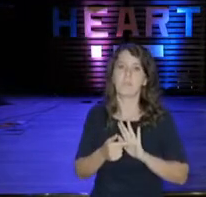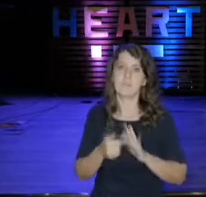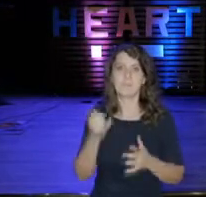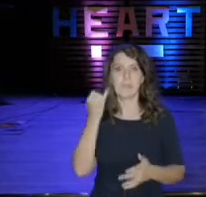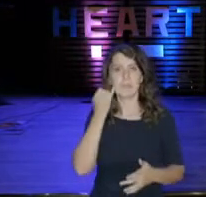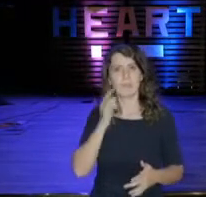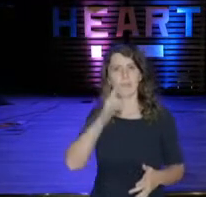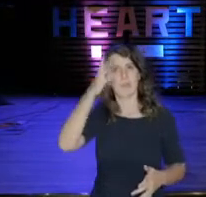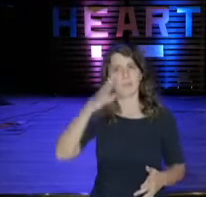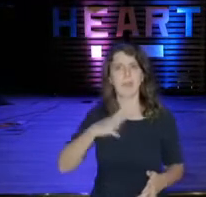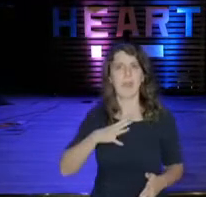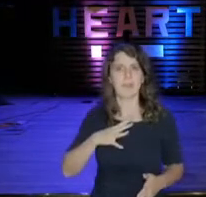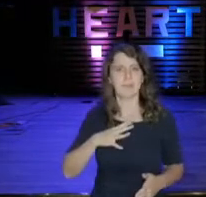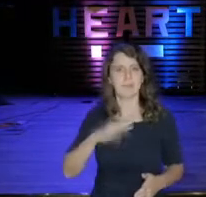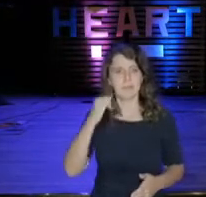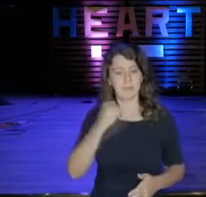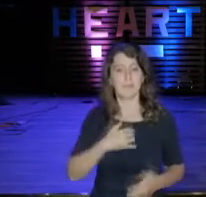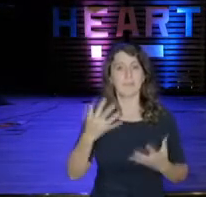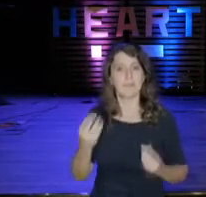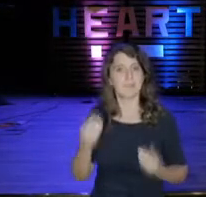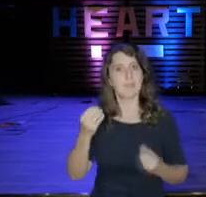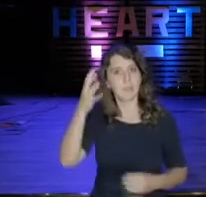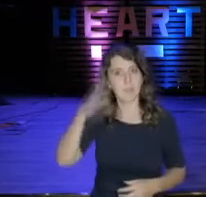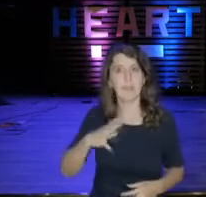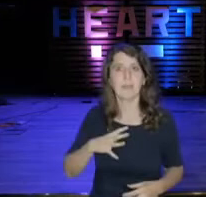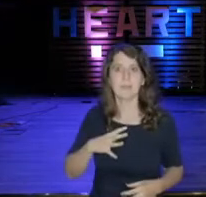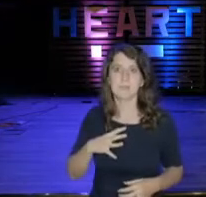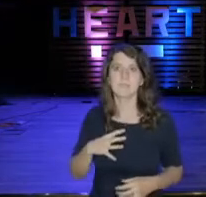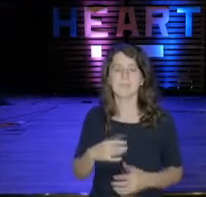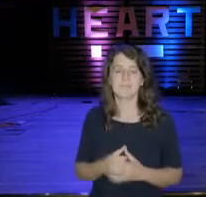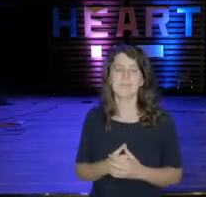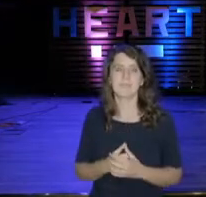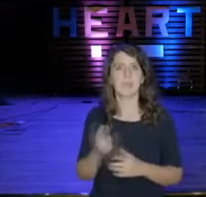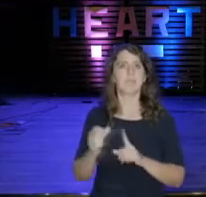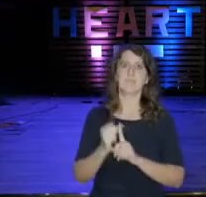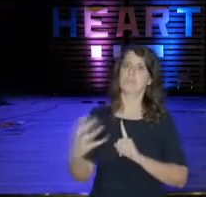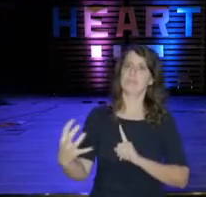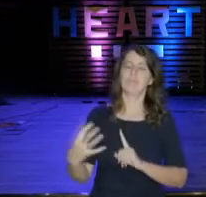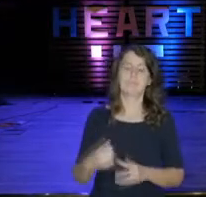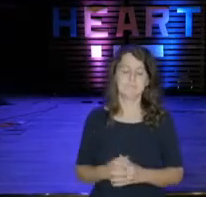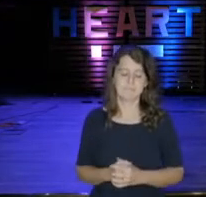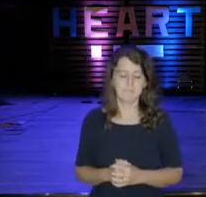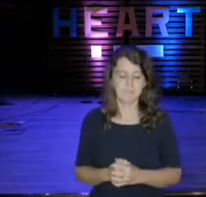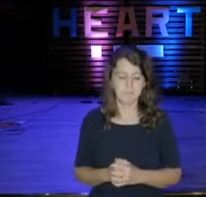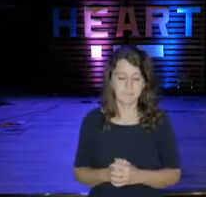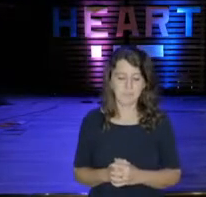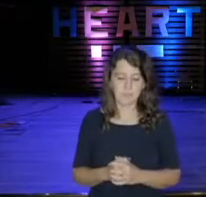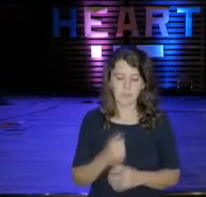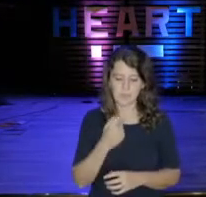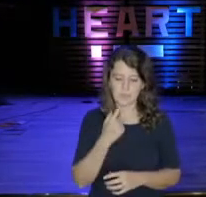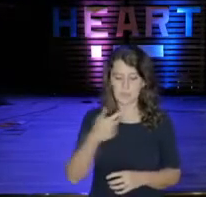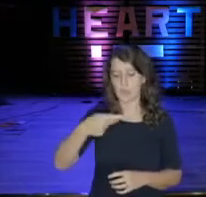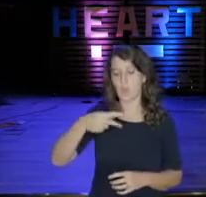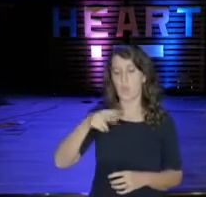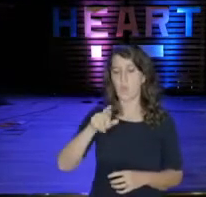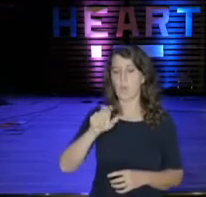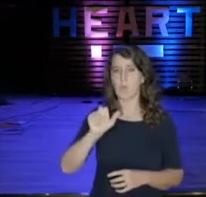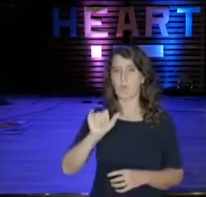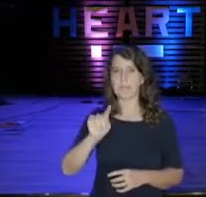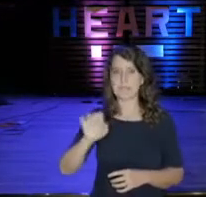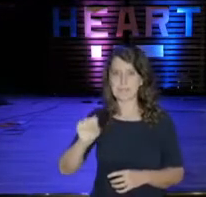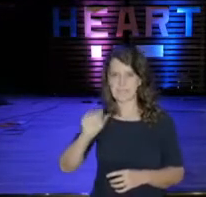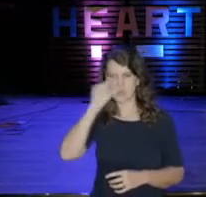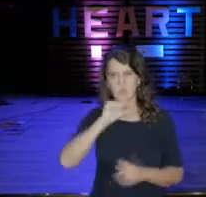If a person is like a gentle man, has a lot to say. And he says this word praties is the middle ground between a